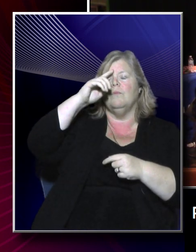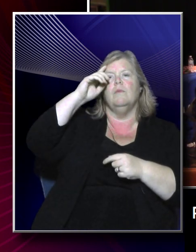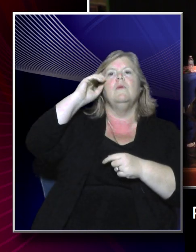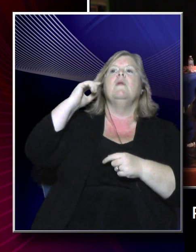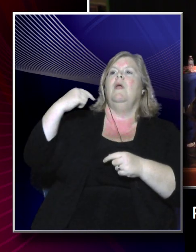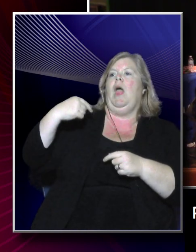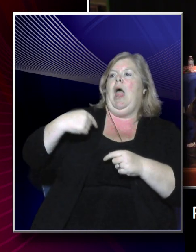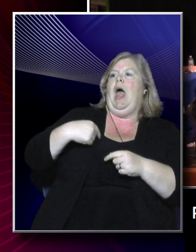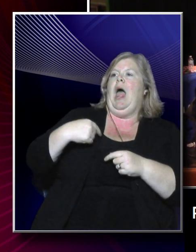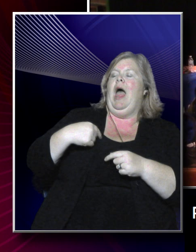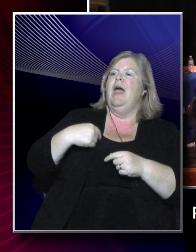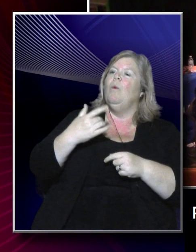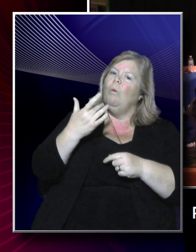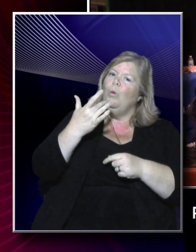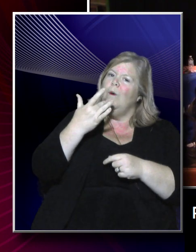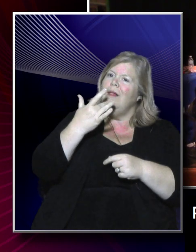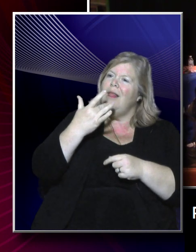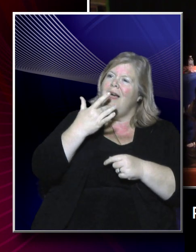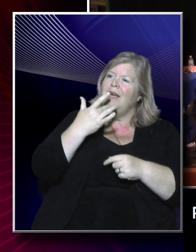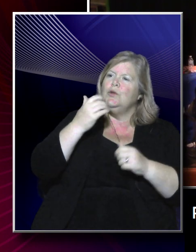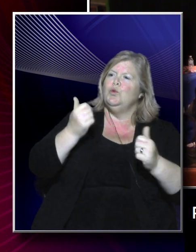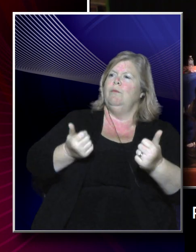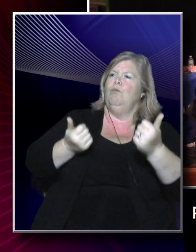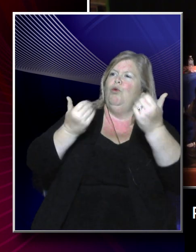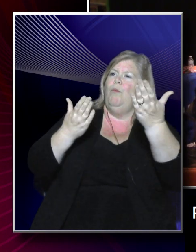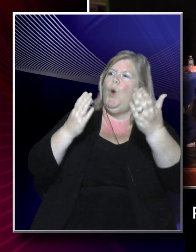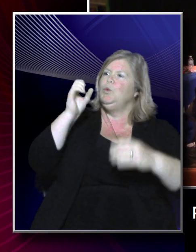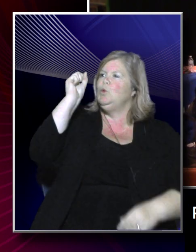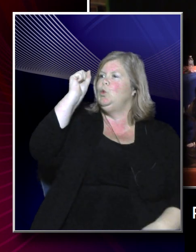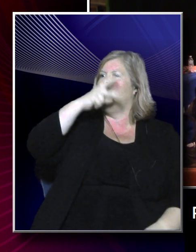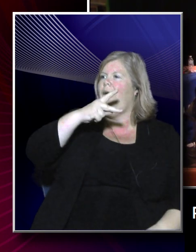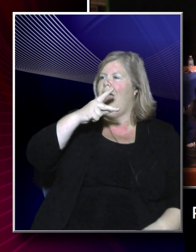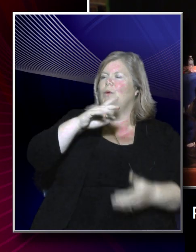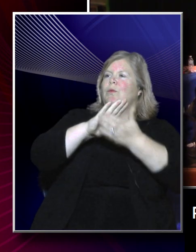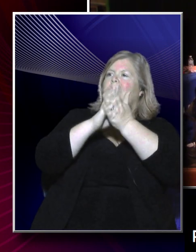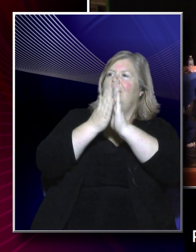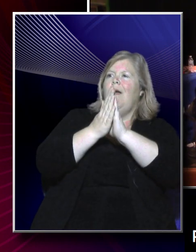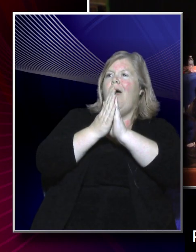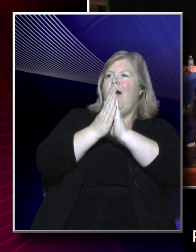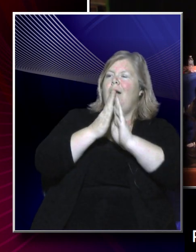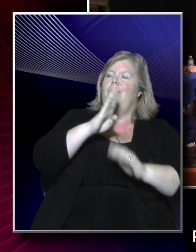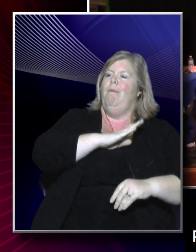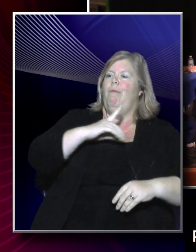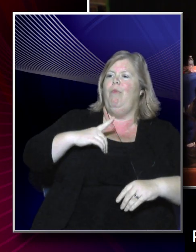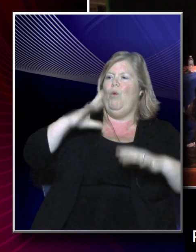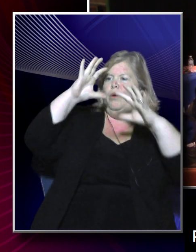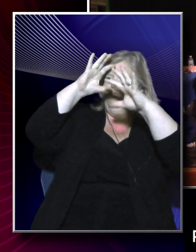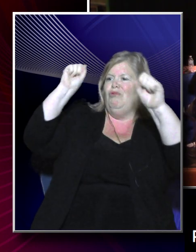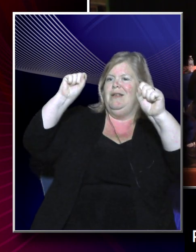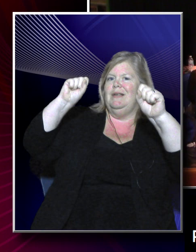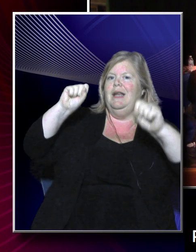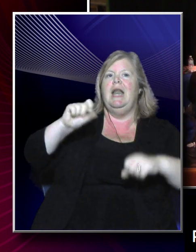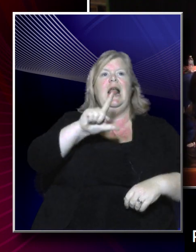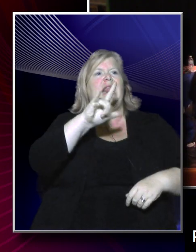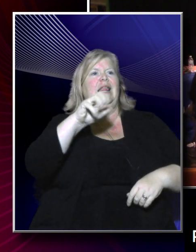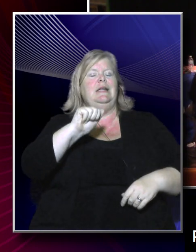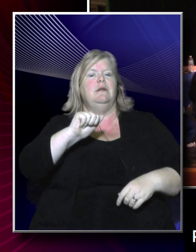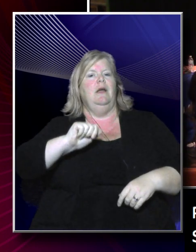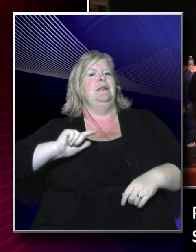I would like to propose Sue Kay for board president, and Linda second. Okay.